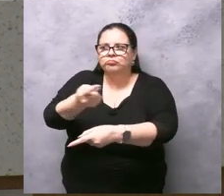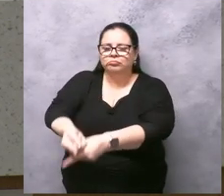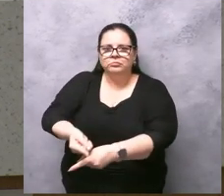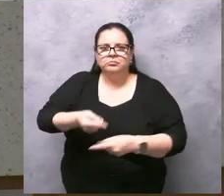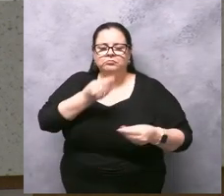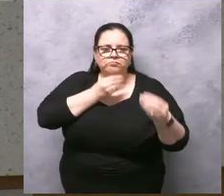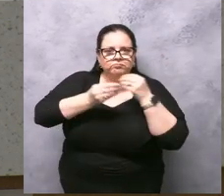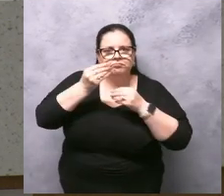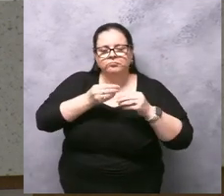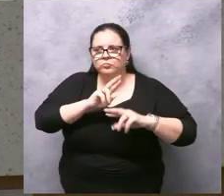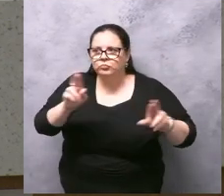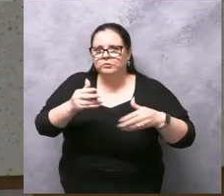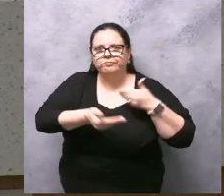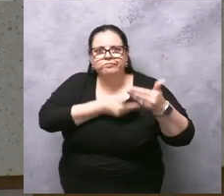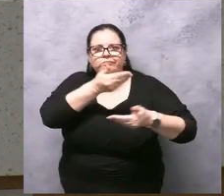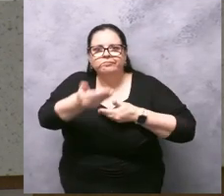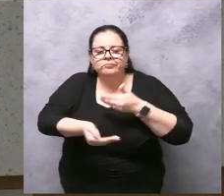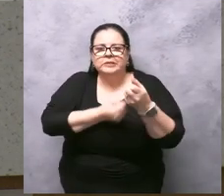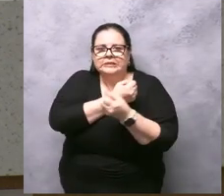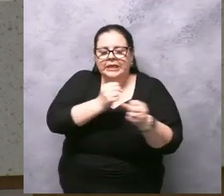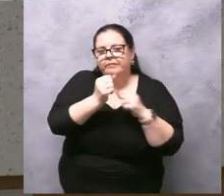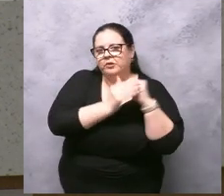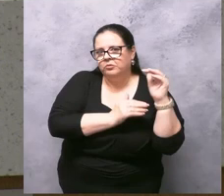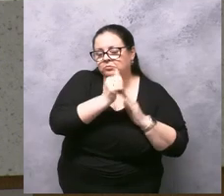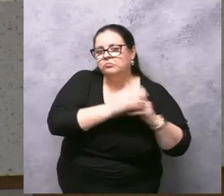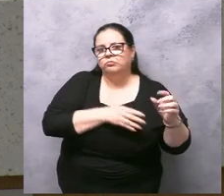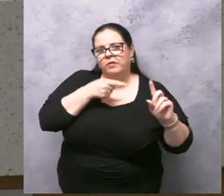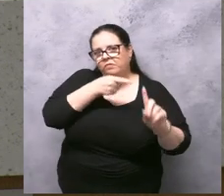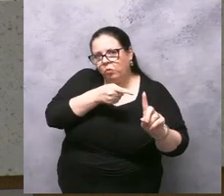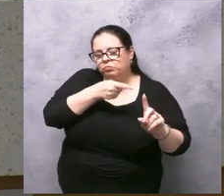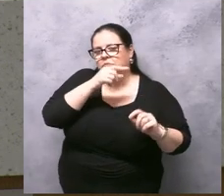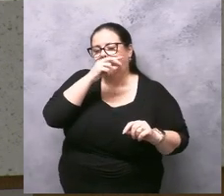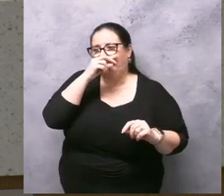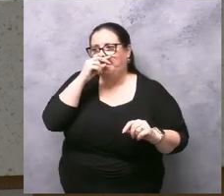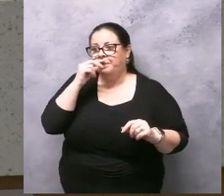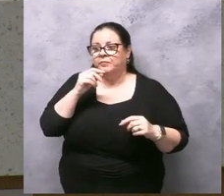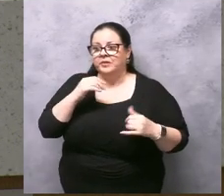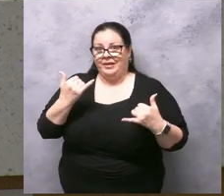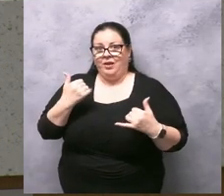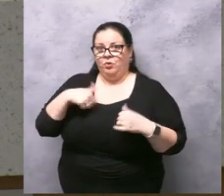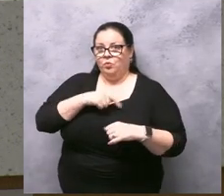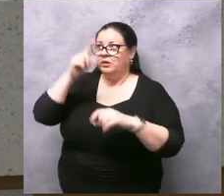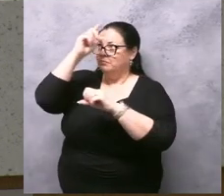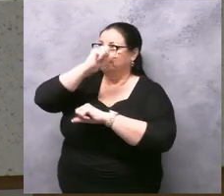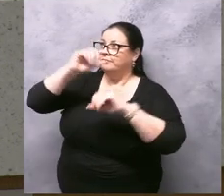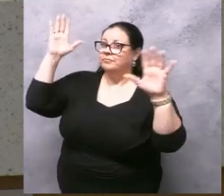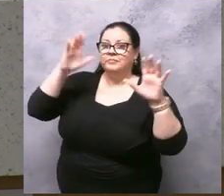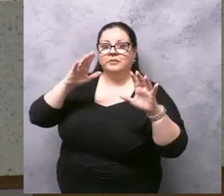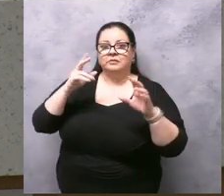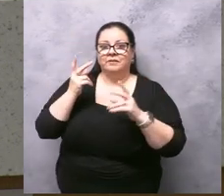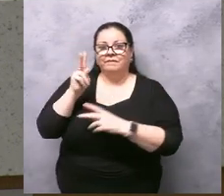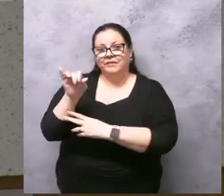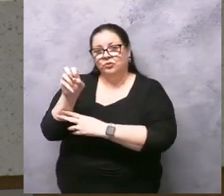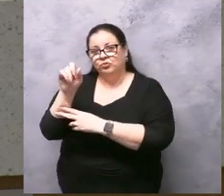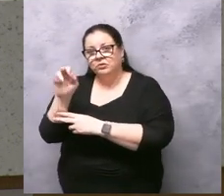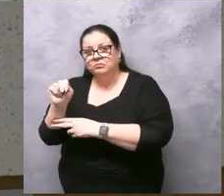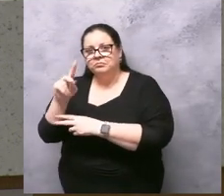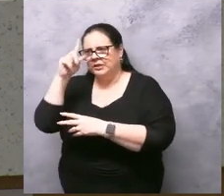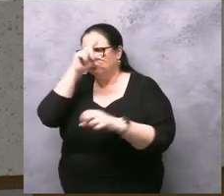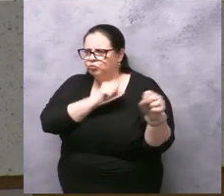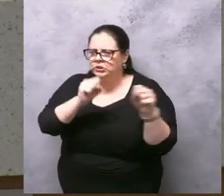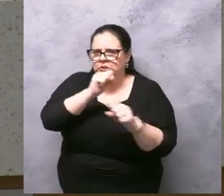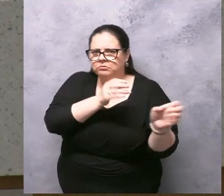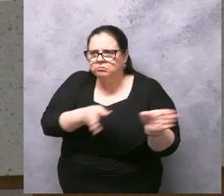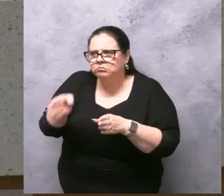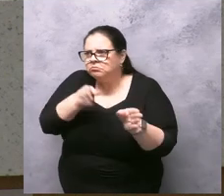and really had something they were focused on accomplishing. And so as we set our district vision and goals and develop our strategic plan, we should keep in